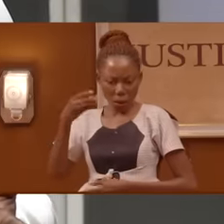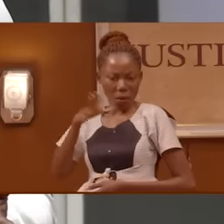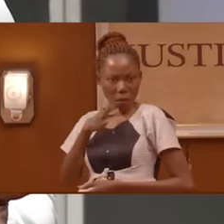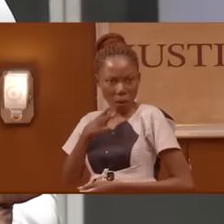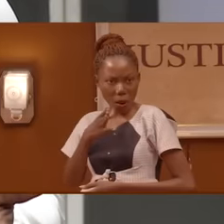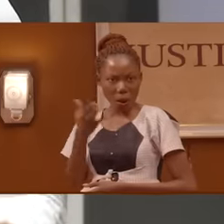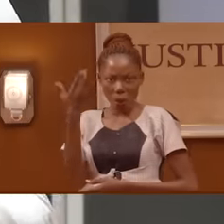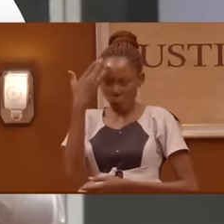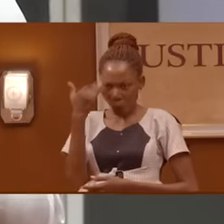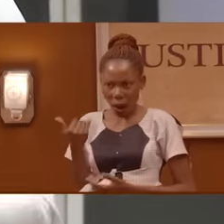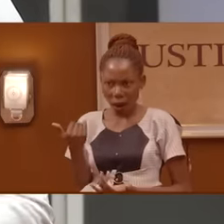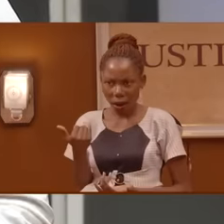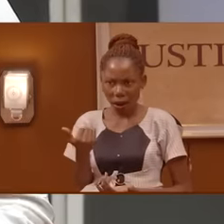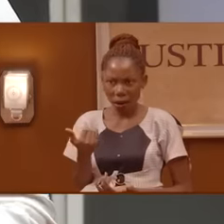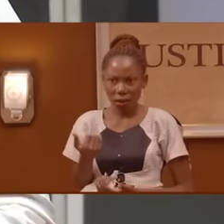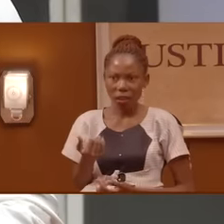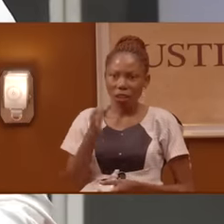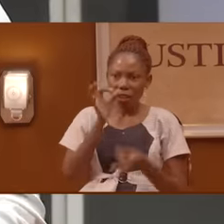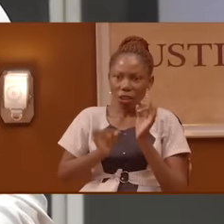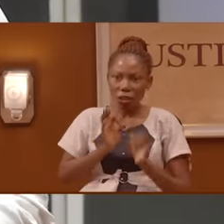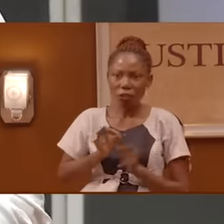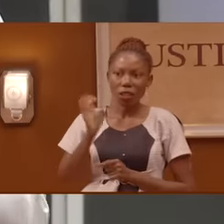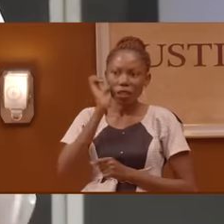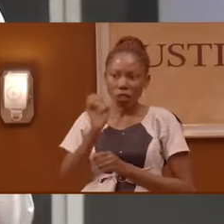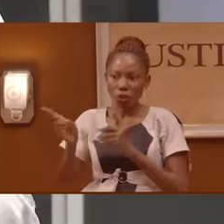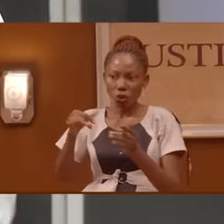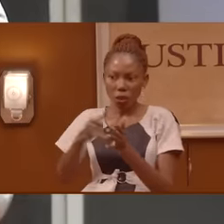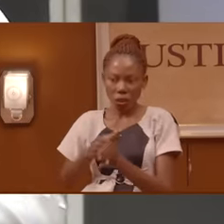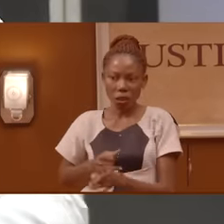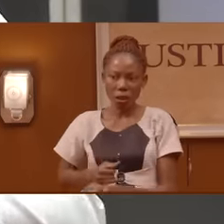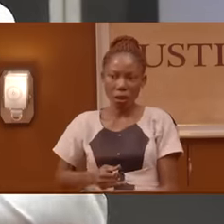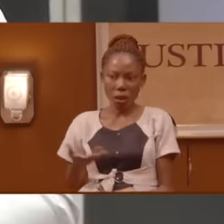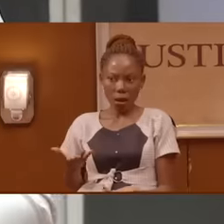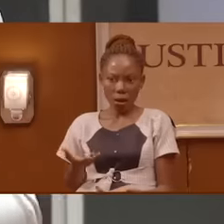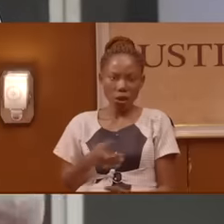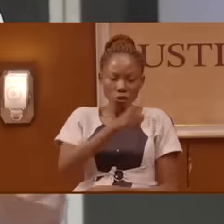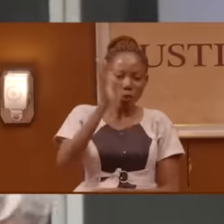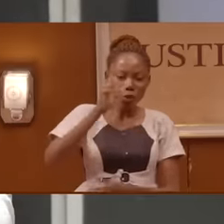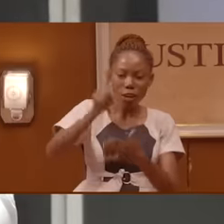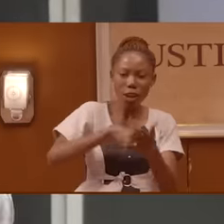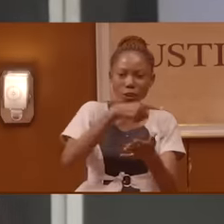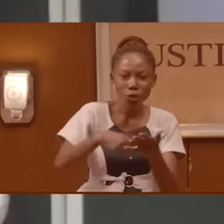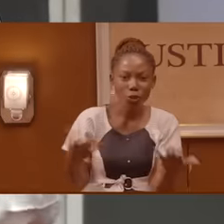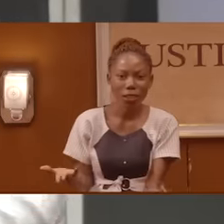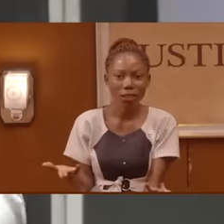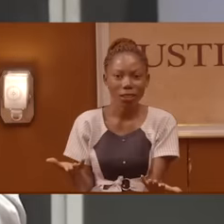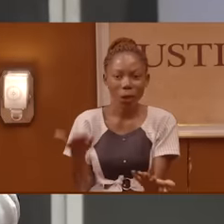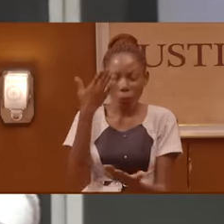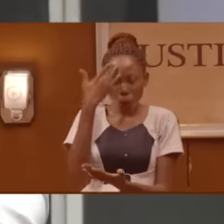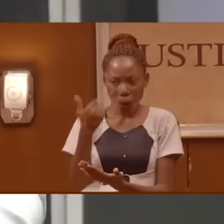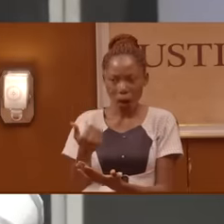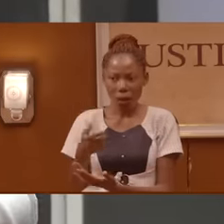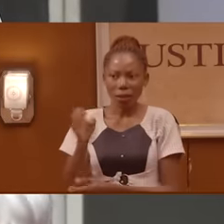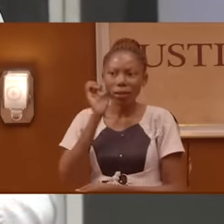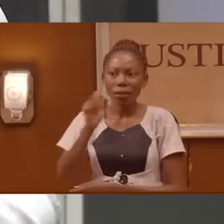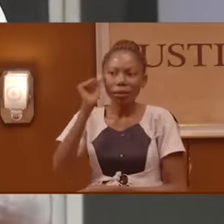are you bothered about that? That if she's even doing that, you are the one that's supposed to tell her that. No, because she's grown and she's even, you know, she's